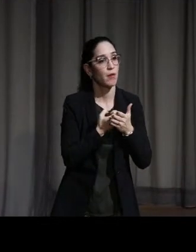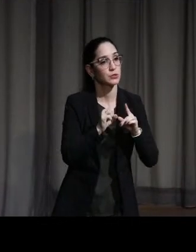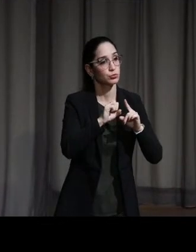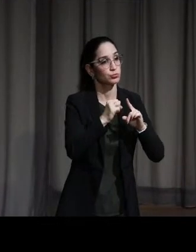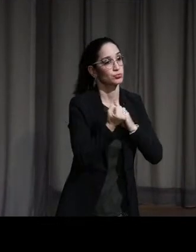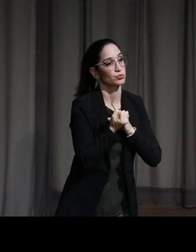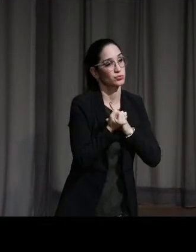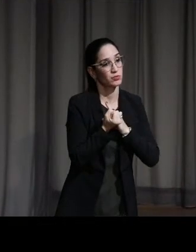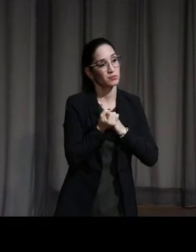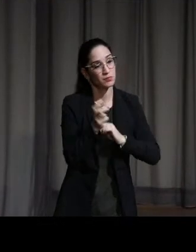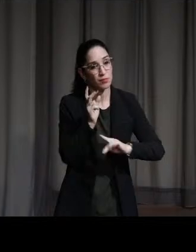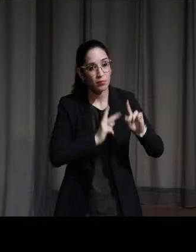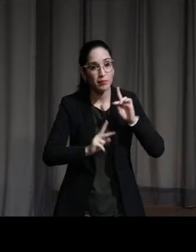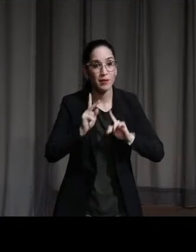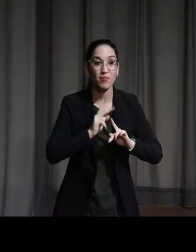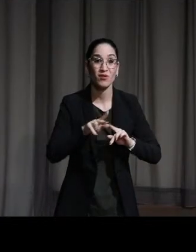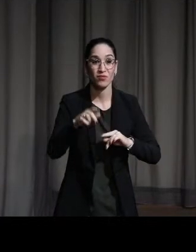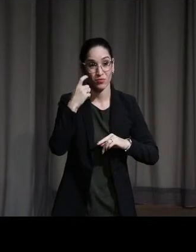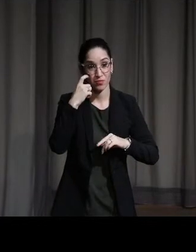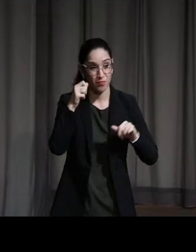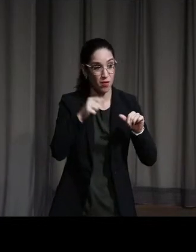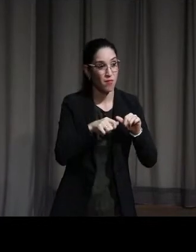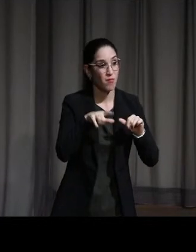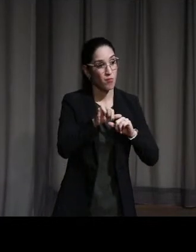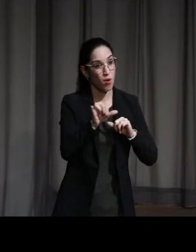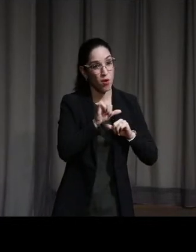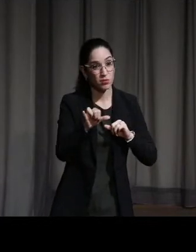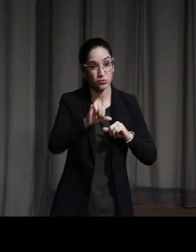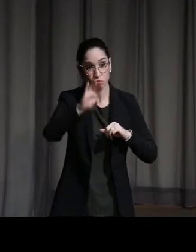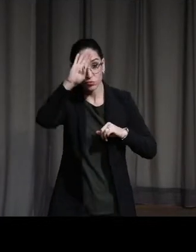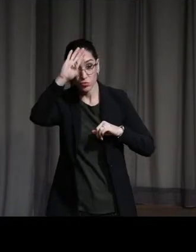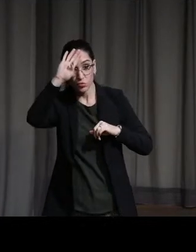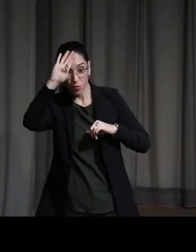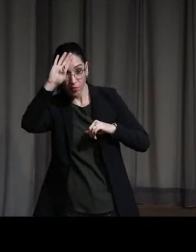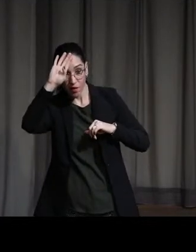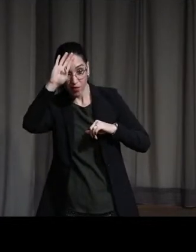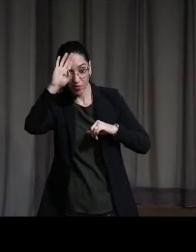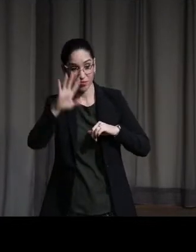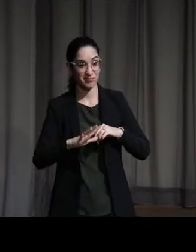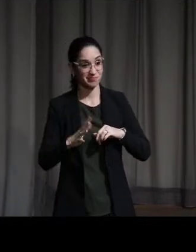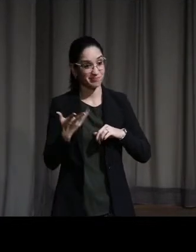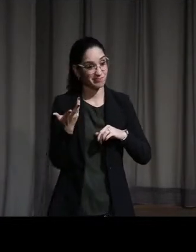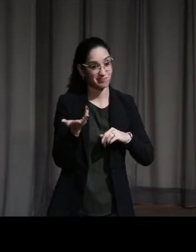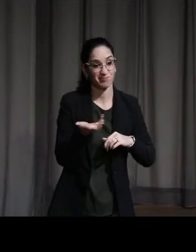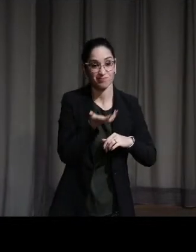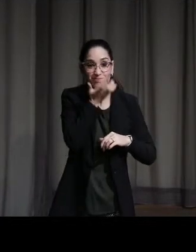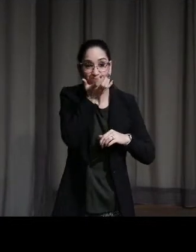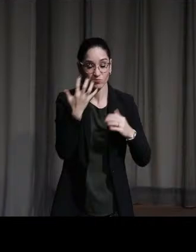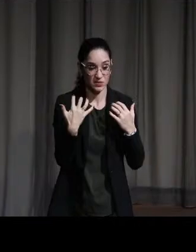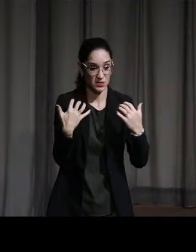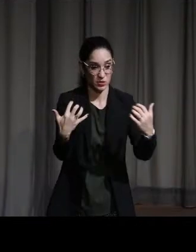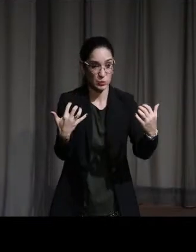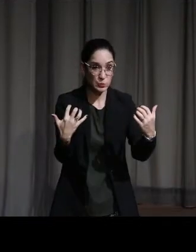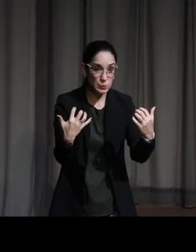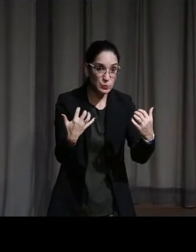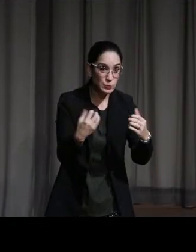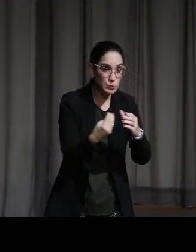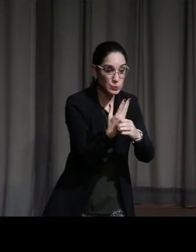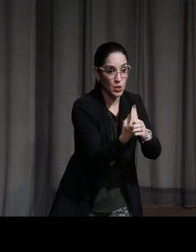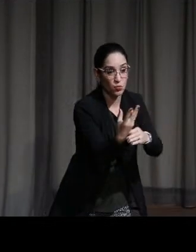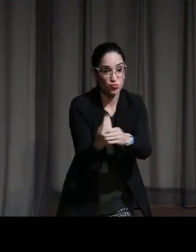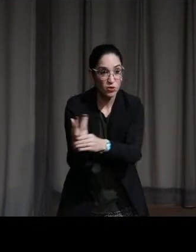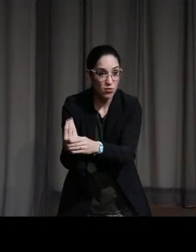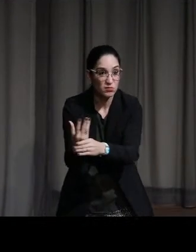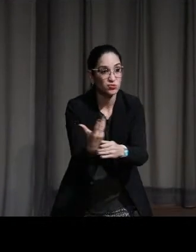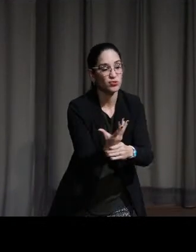of breaking out of Cuba's reliance on agriculture, to go back to that other theme, and industrializing the country, all of that has a little bit gone by the